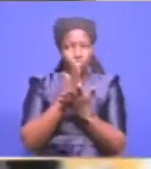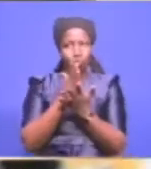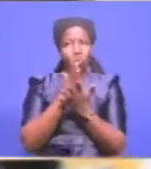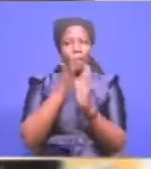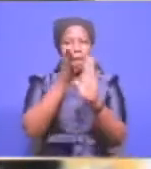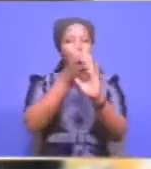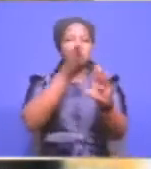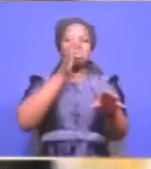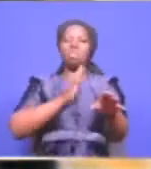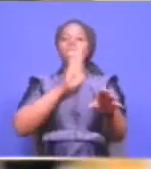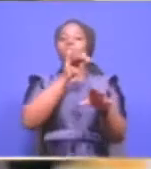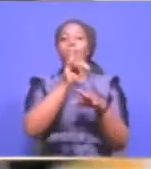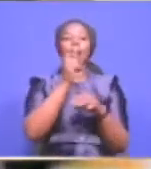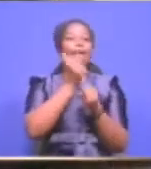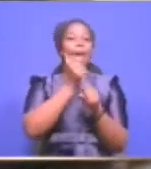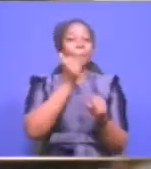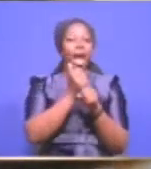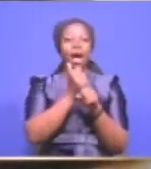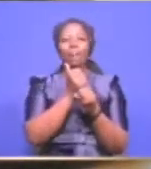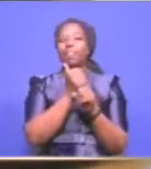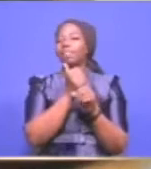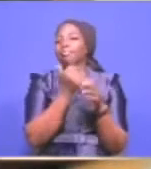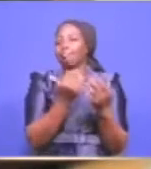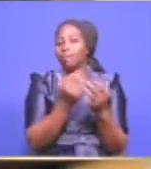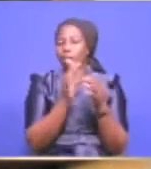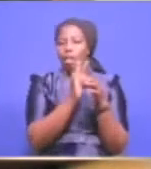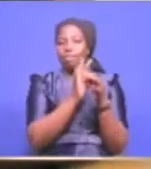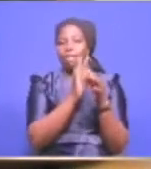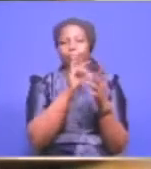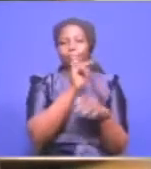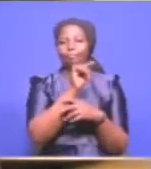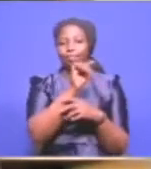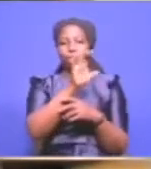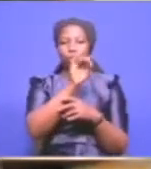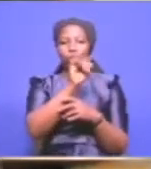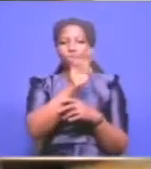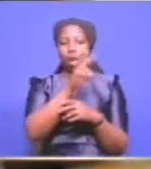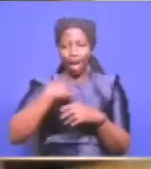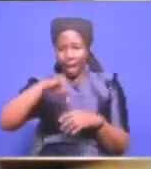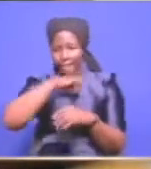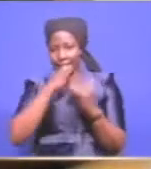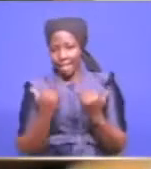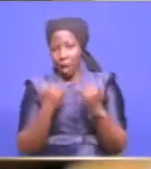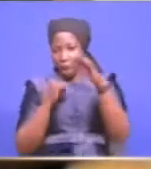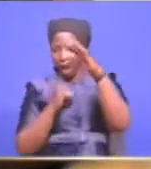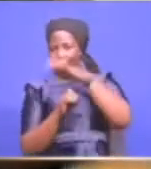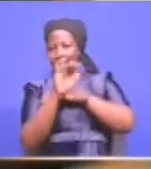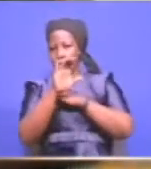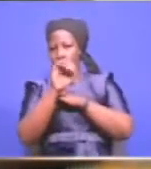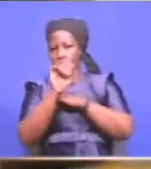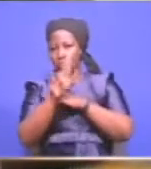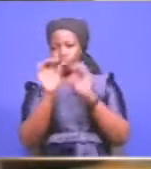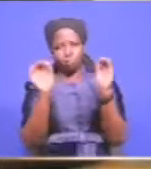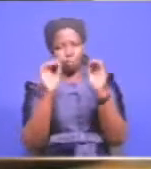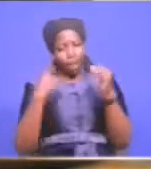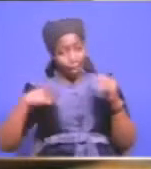labor affiliation, that is the KOTU. We are now no longer under the affiliate of KOTU. And we are appealing, and we shall be